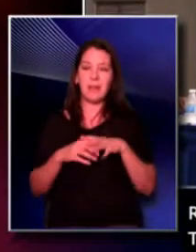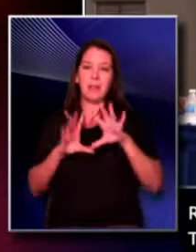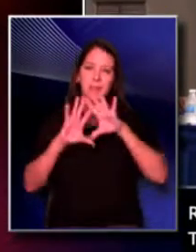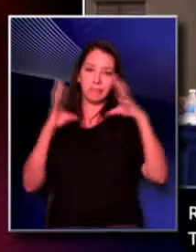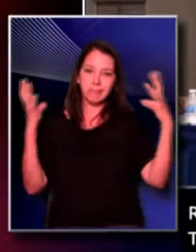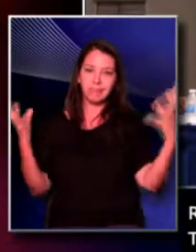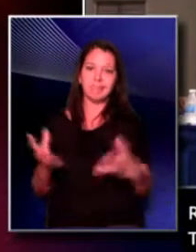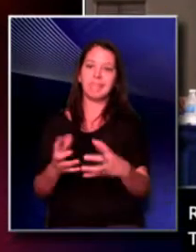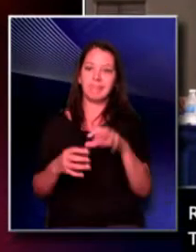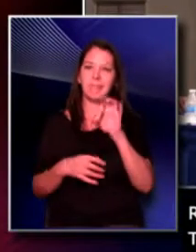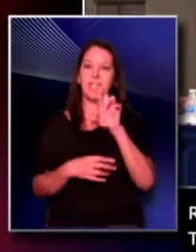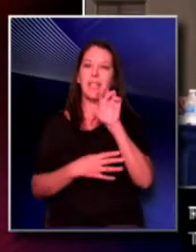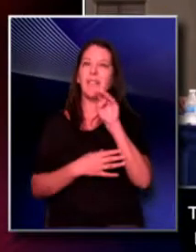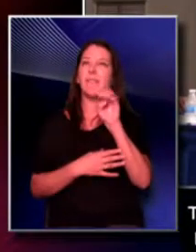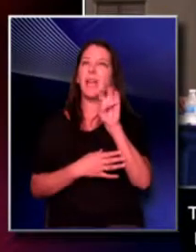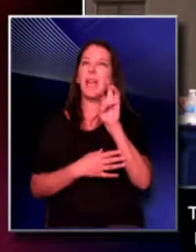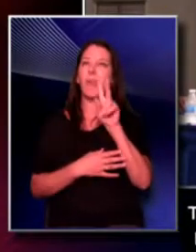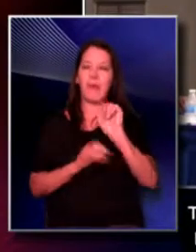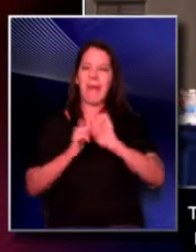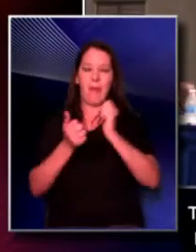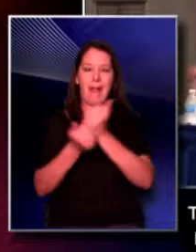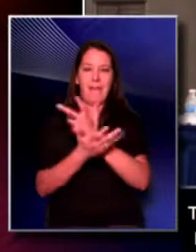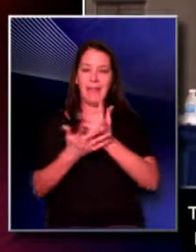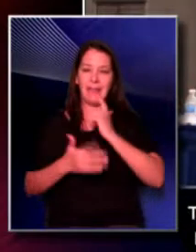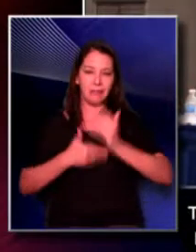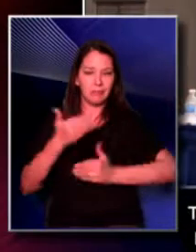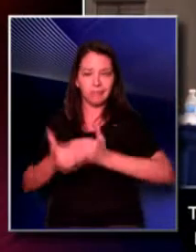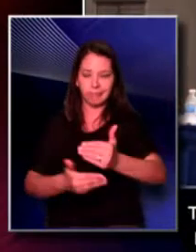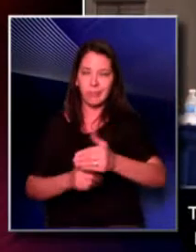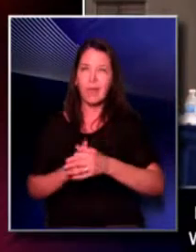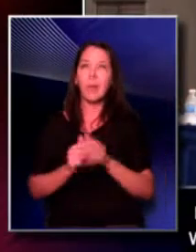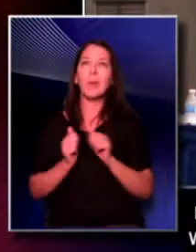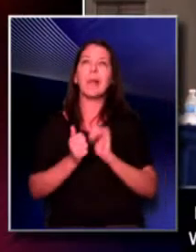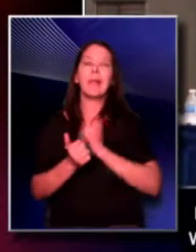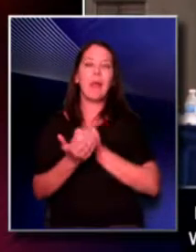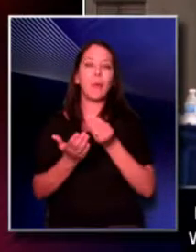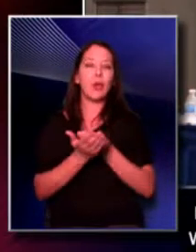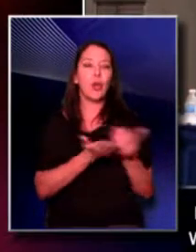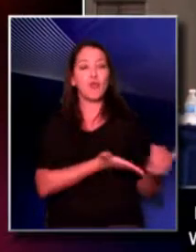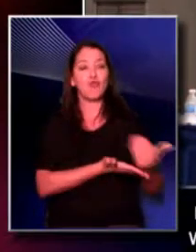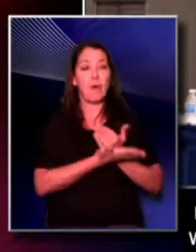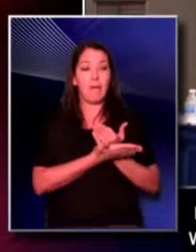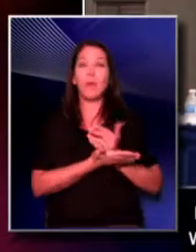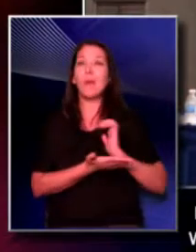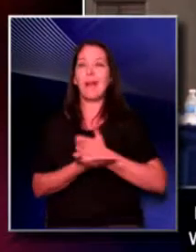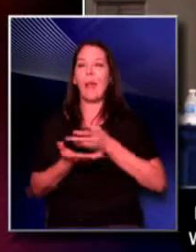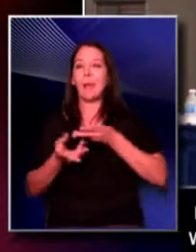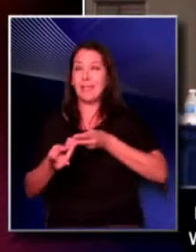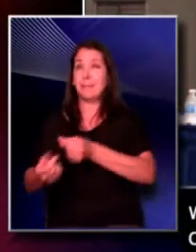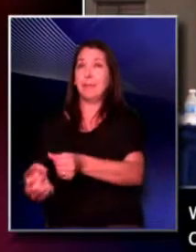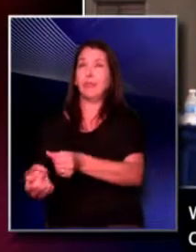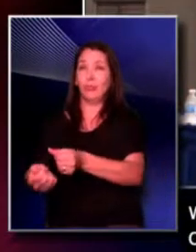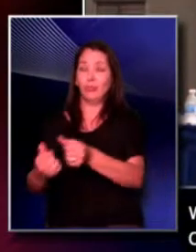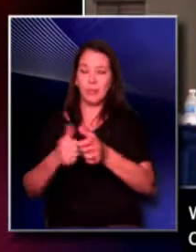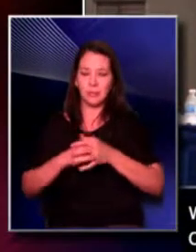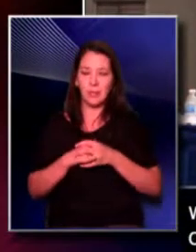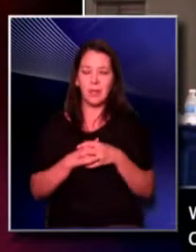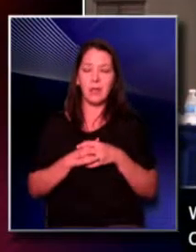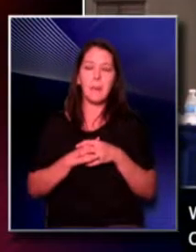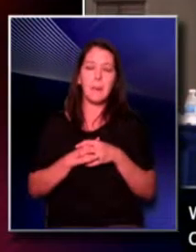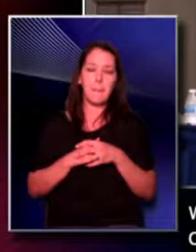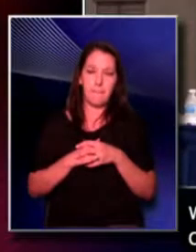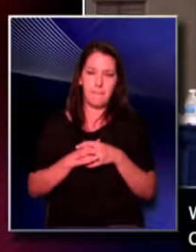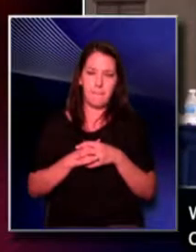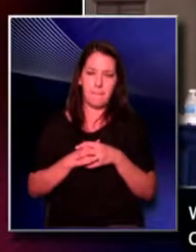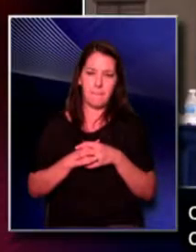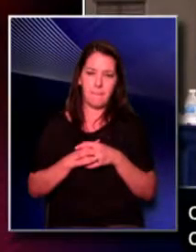of how our budget works, what's our revenue and what's our expenditures, and what's our relationship with